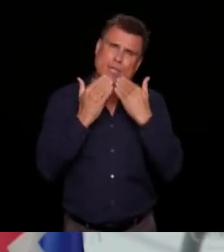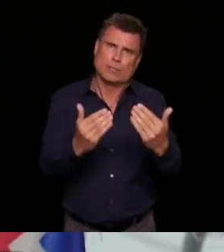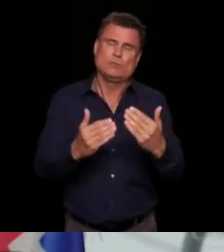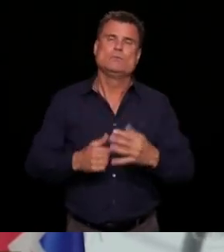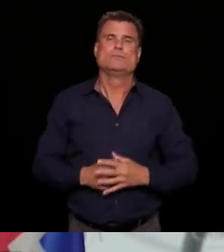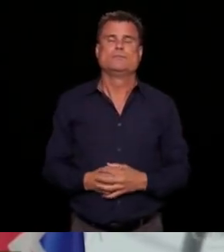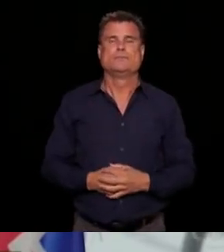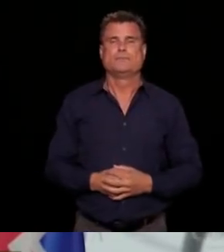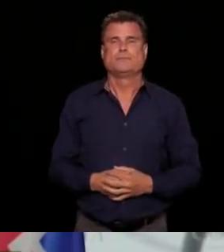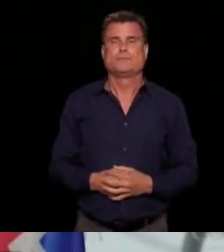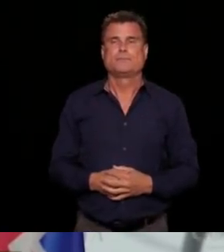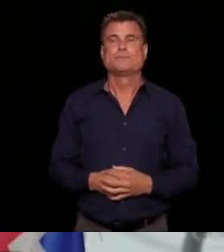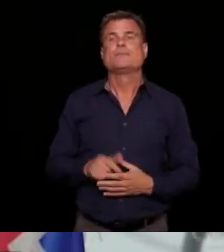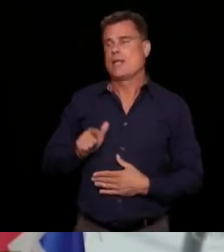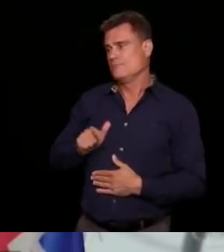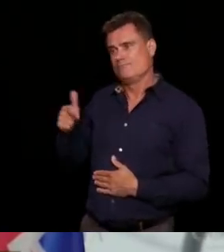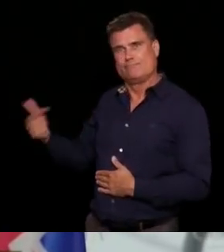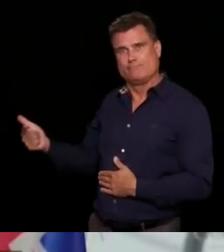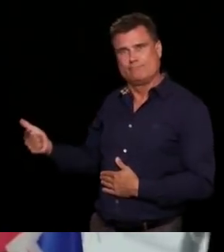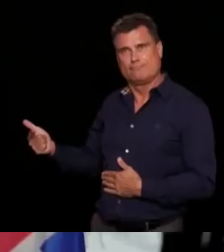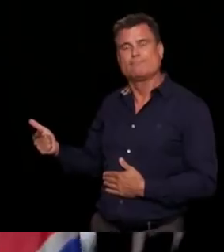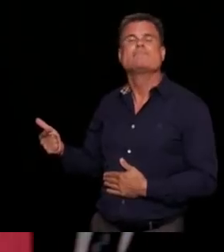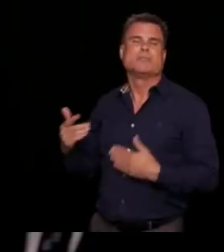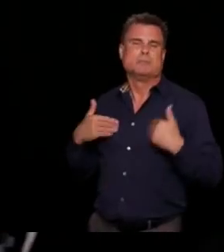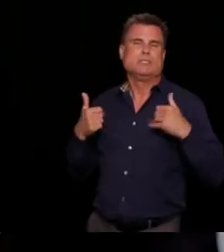Thank you. And I'd like to hand it back to Minister Dix.